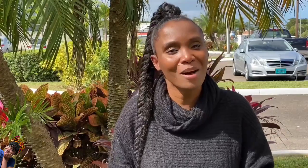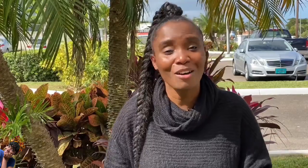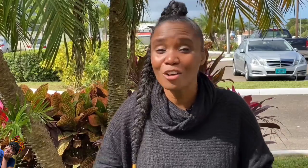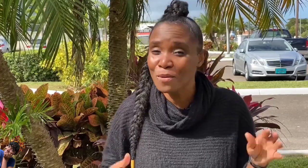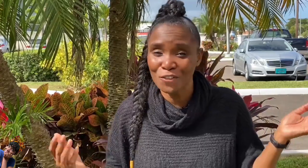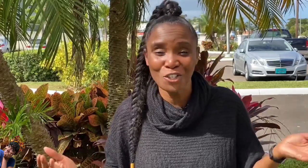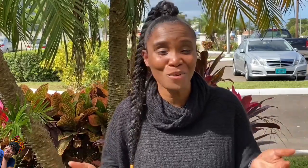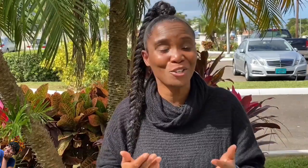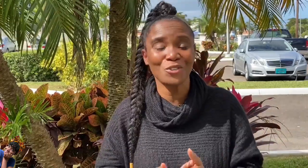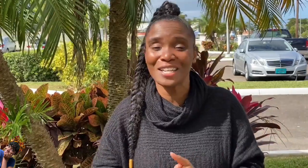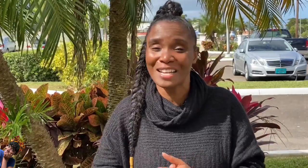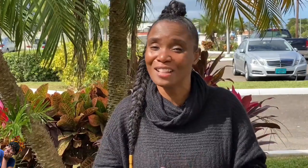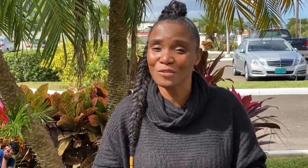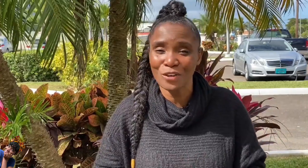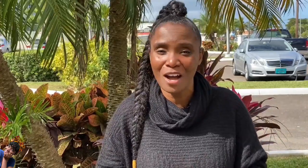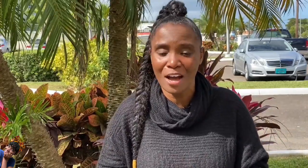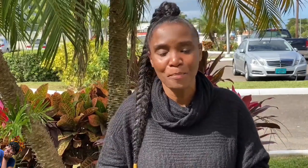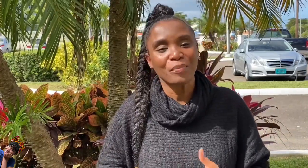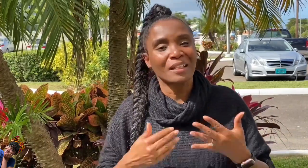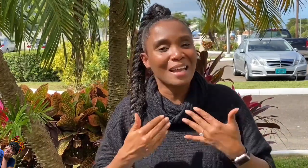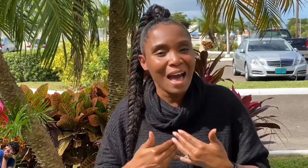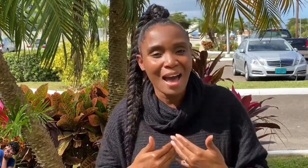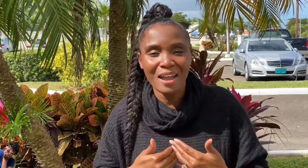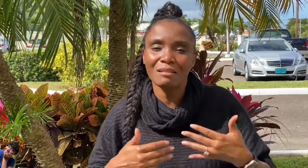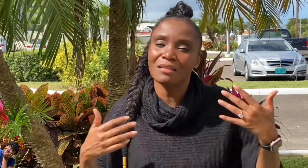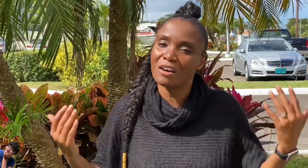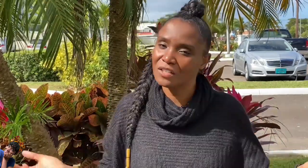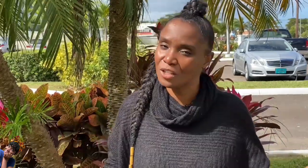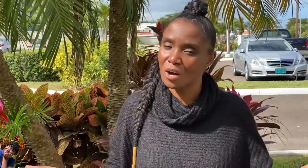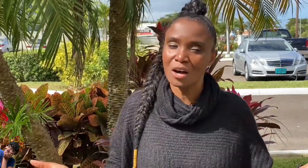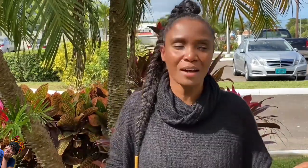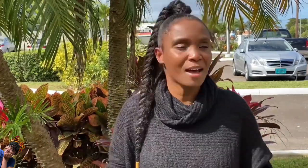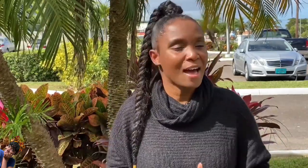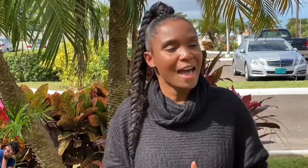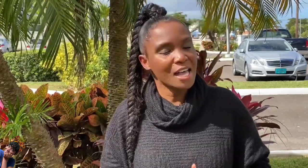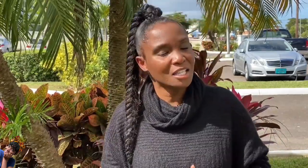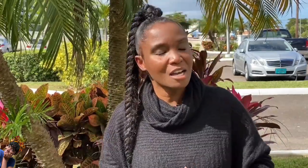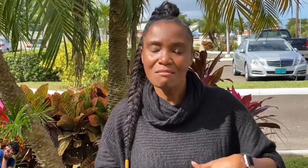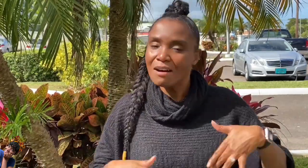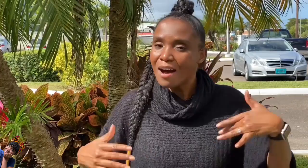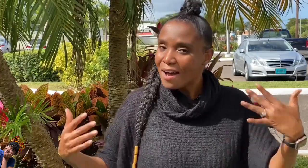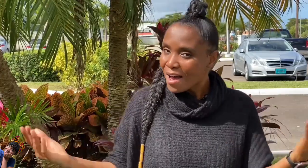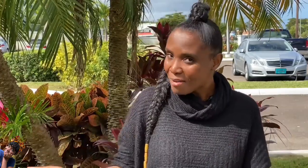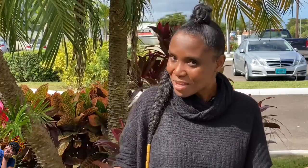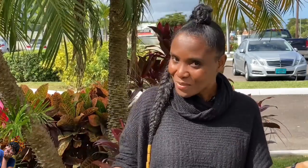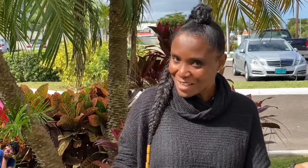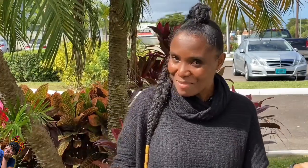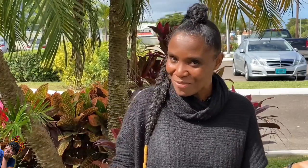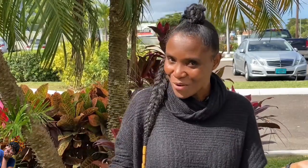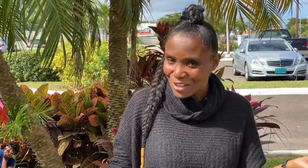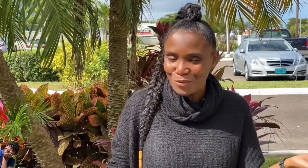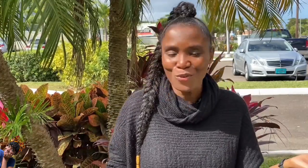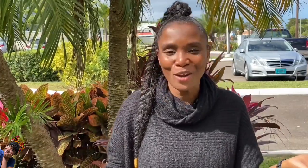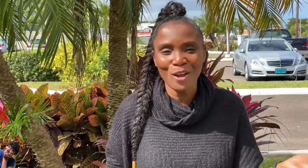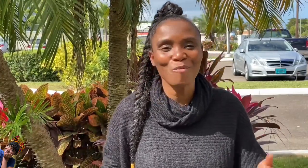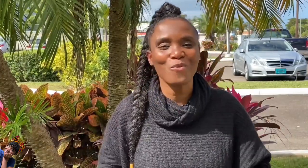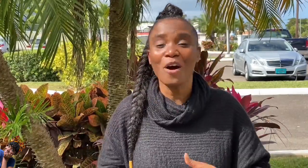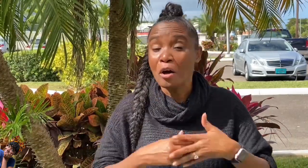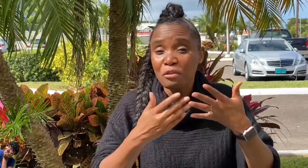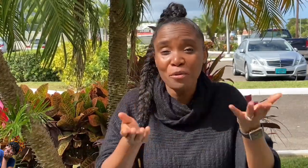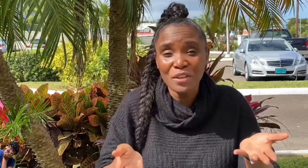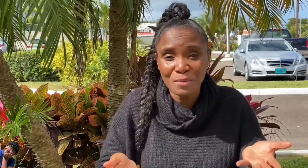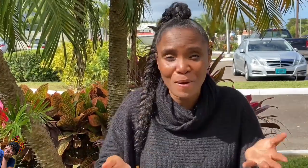asked. Well, all you have to do is use that talent for God. Like, I love to talk, and so I'm using my voice for